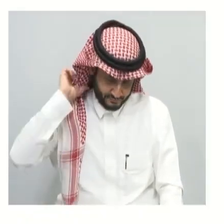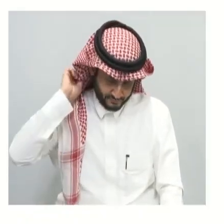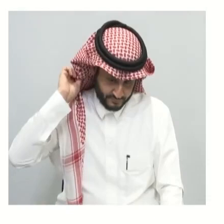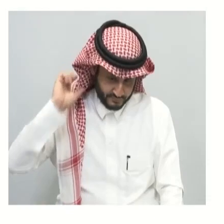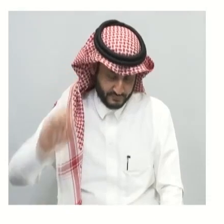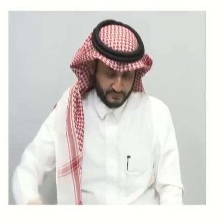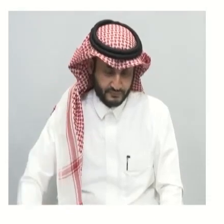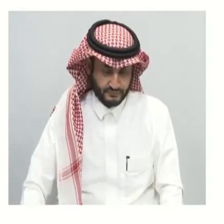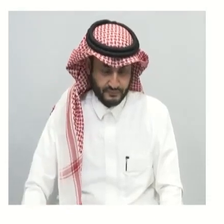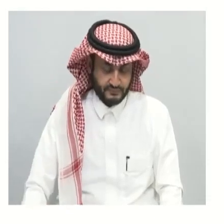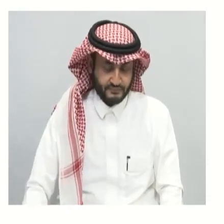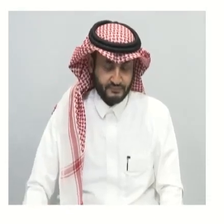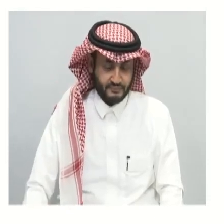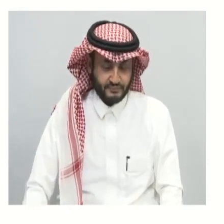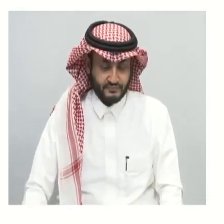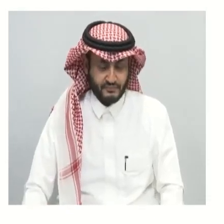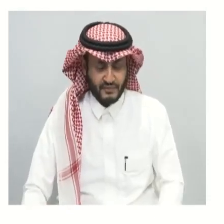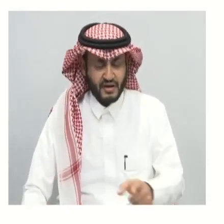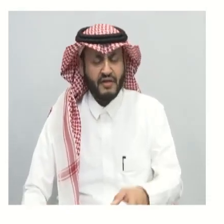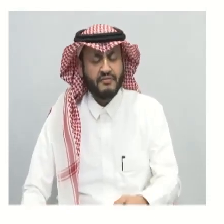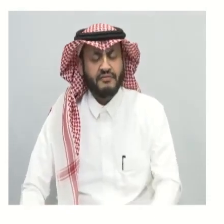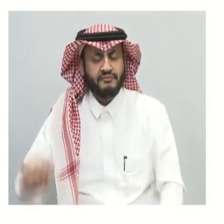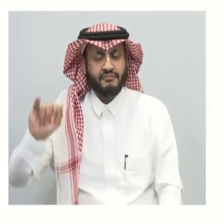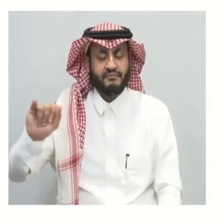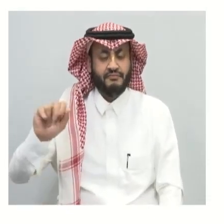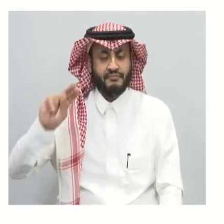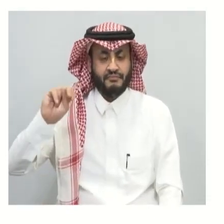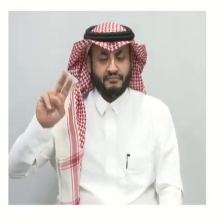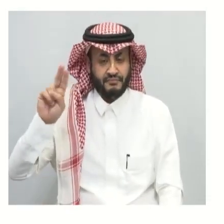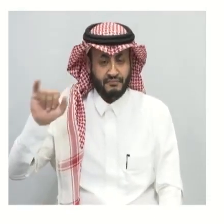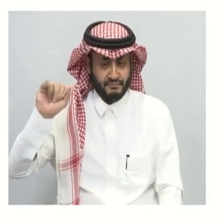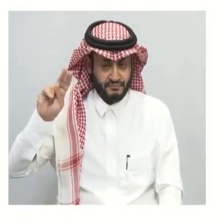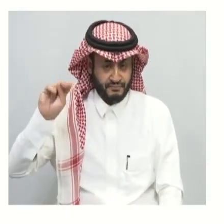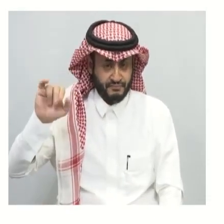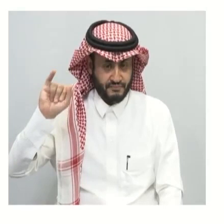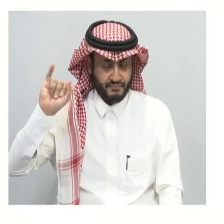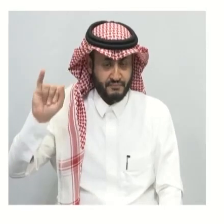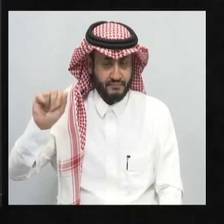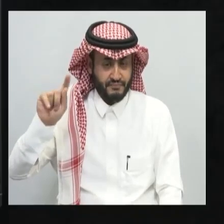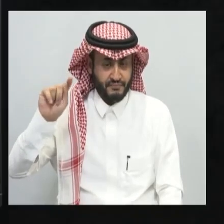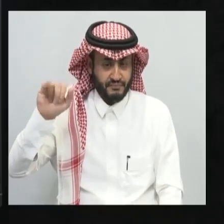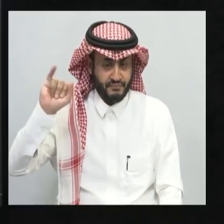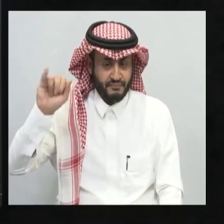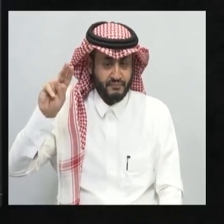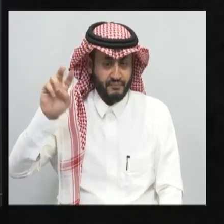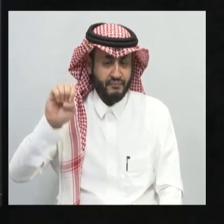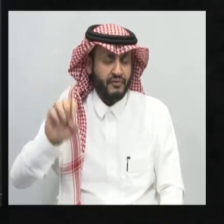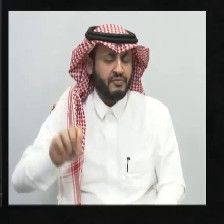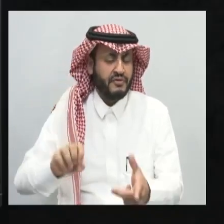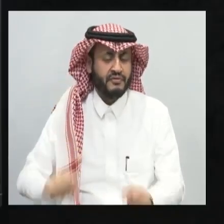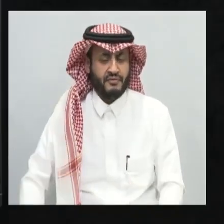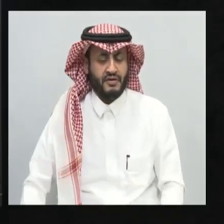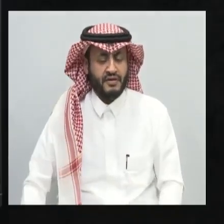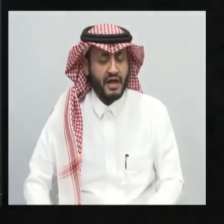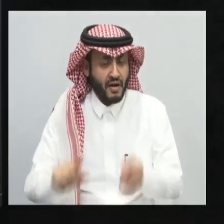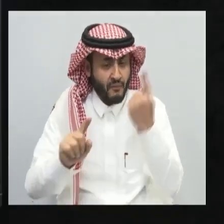say infinitive, it means to plus the verb, to do. When do we use the to do or the full infinitive